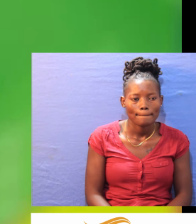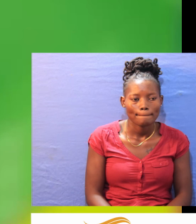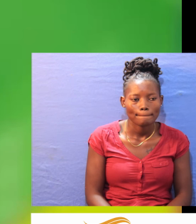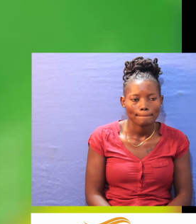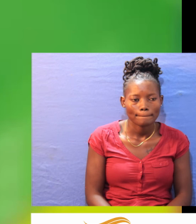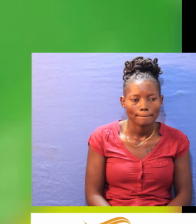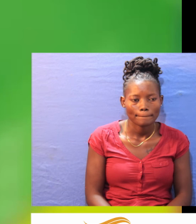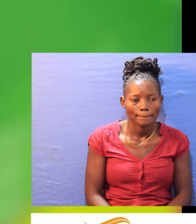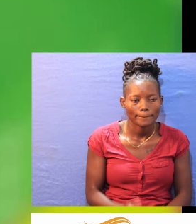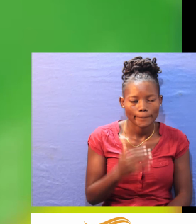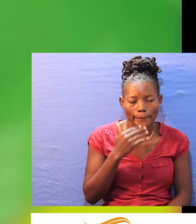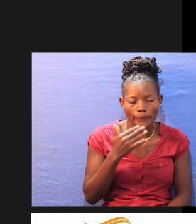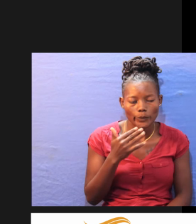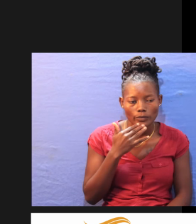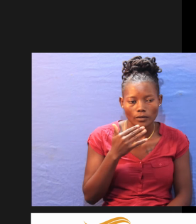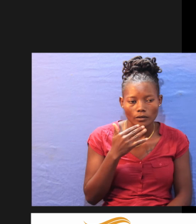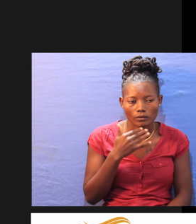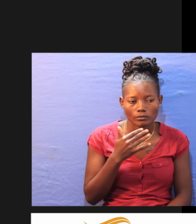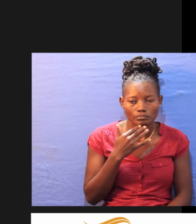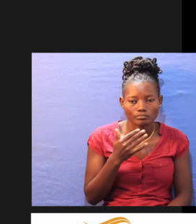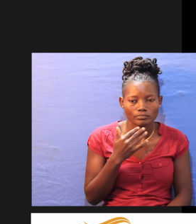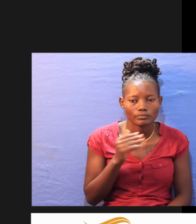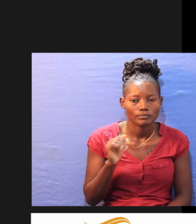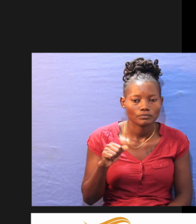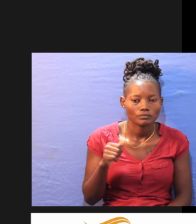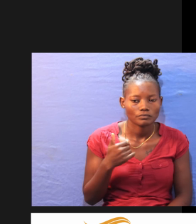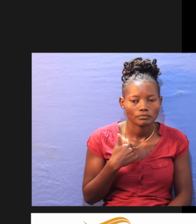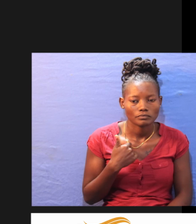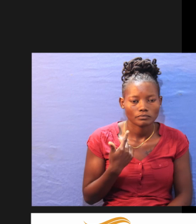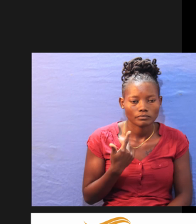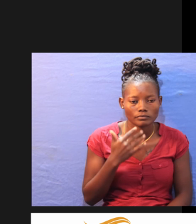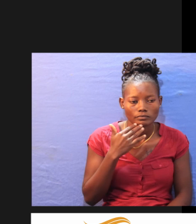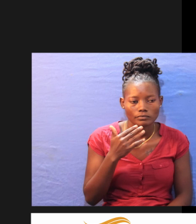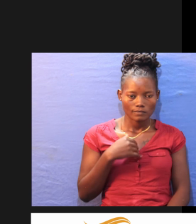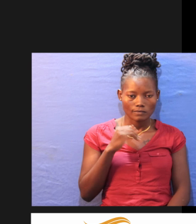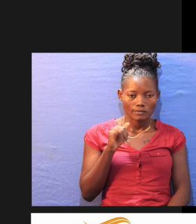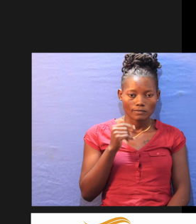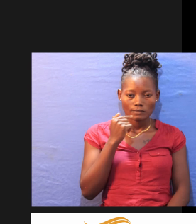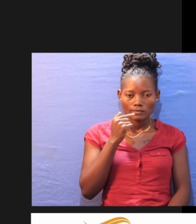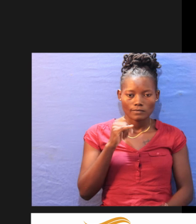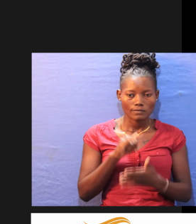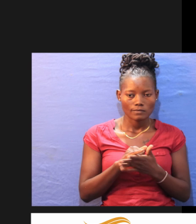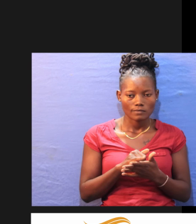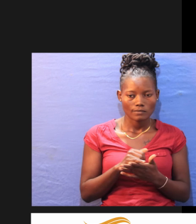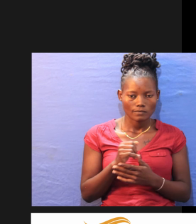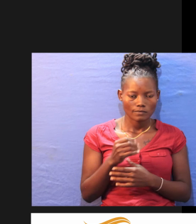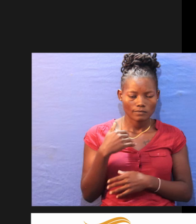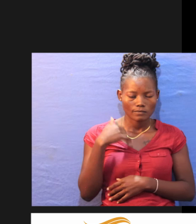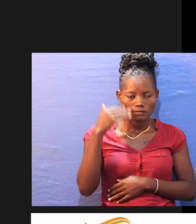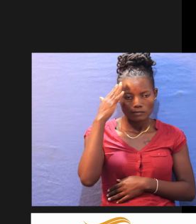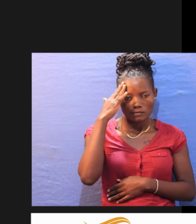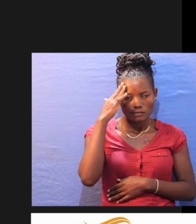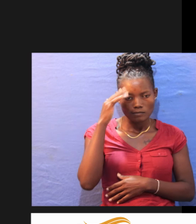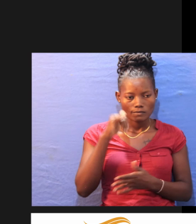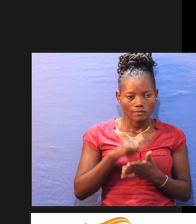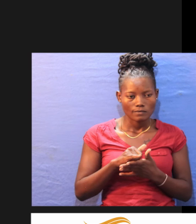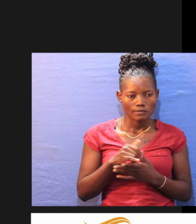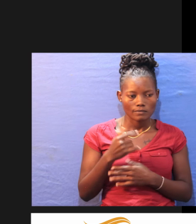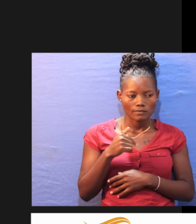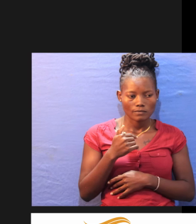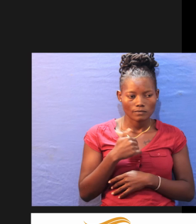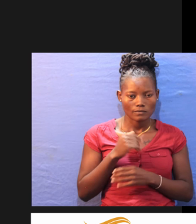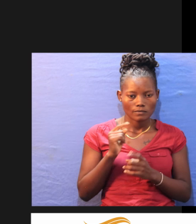Lefali? Yes, thank you very much. Yeah. Yes, I'm here. Thank you very much. I've realized that there is